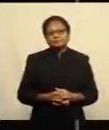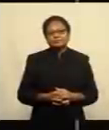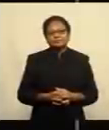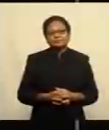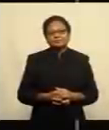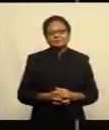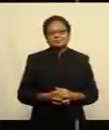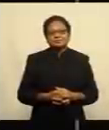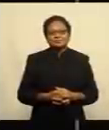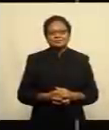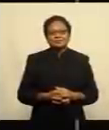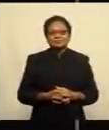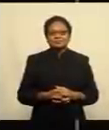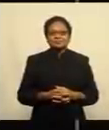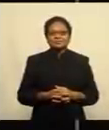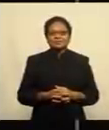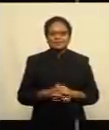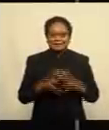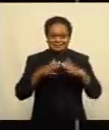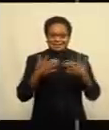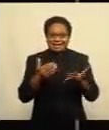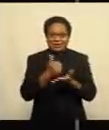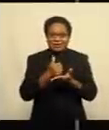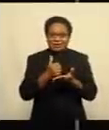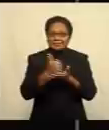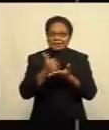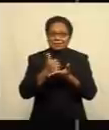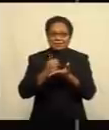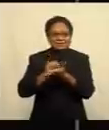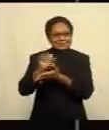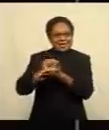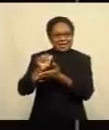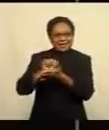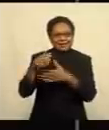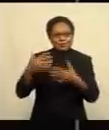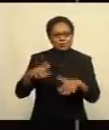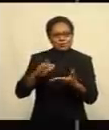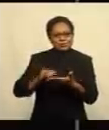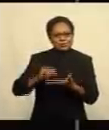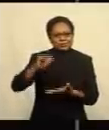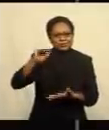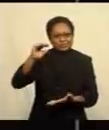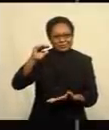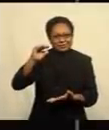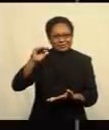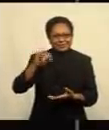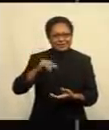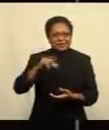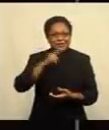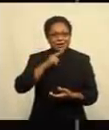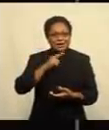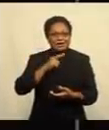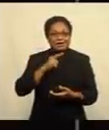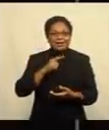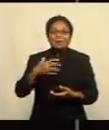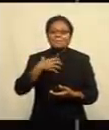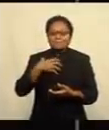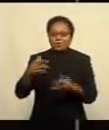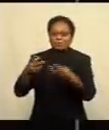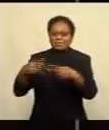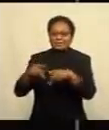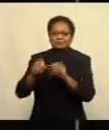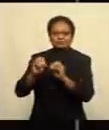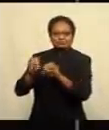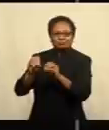The volume of agro-exports last year increased significantly as there was more cargo space available on